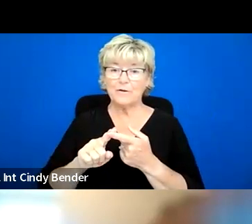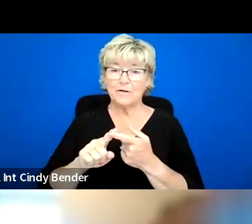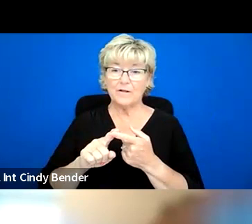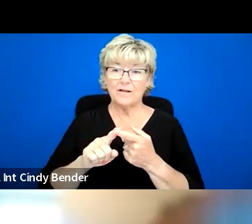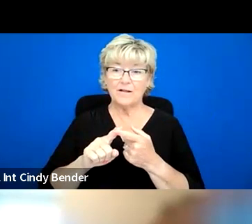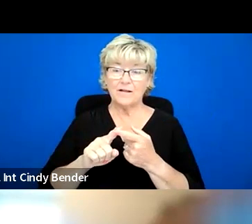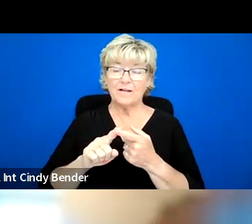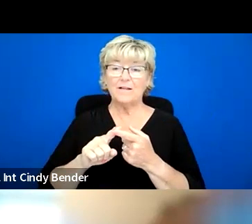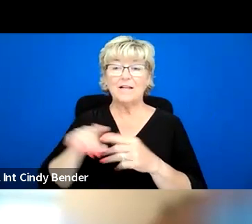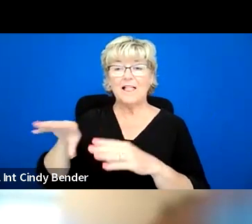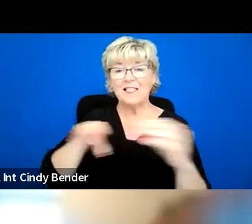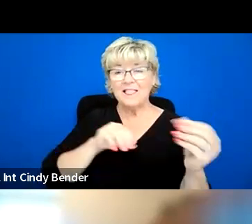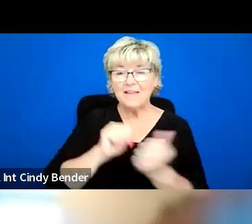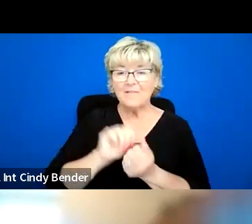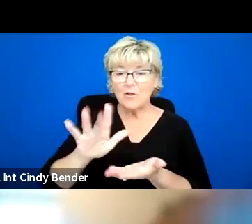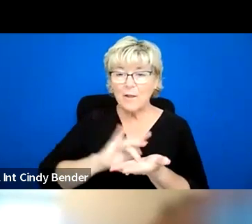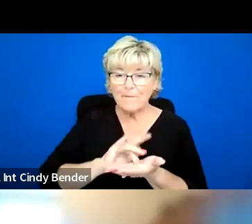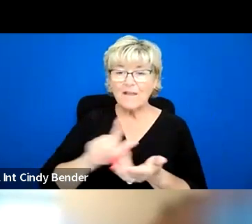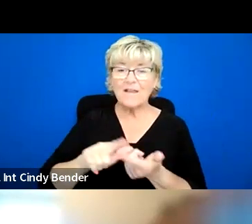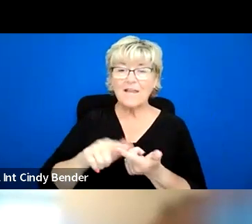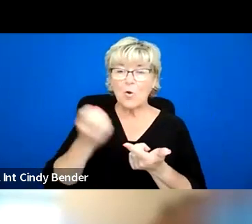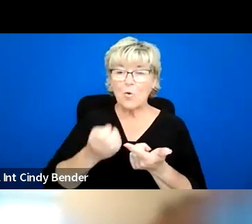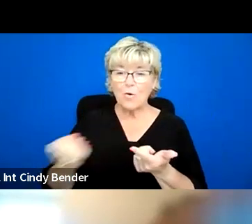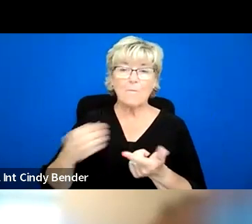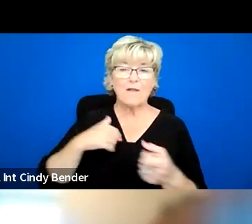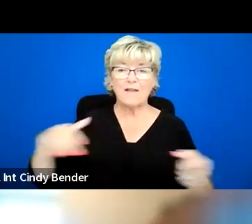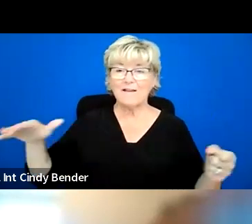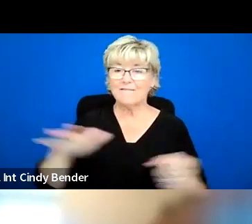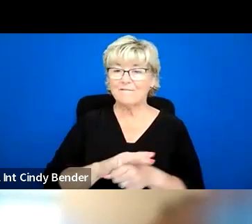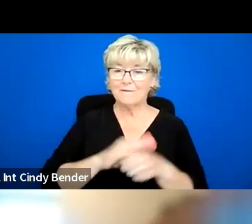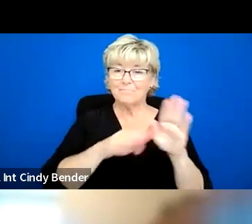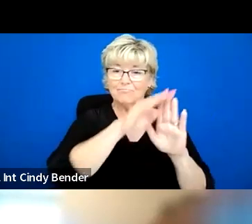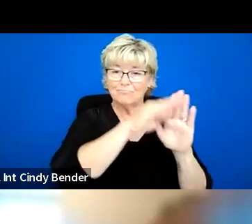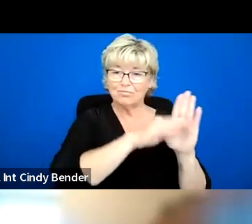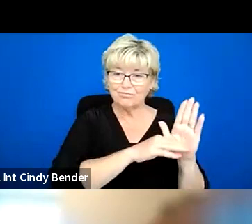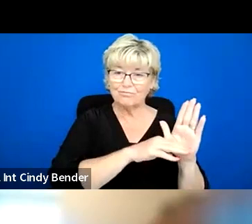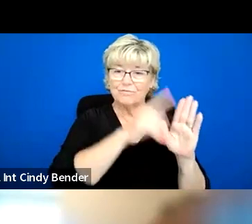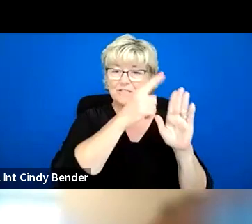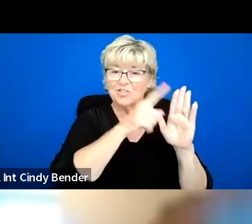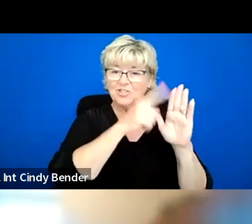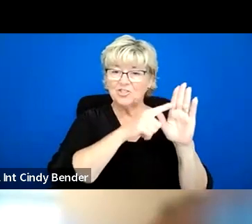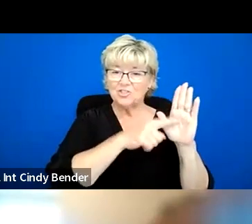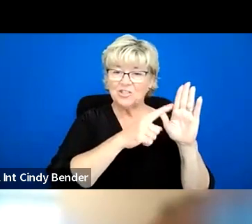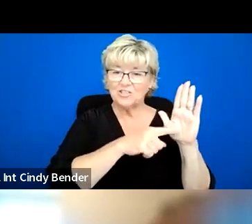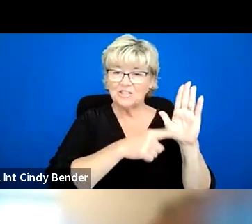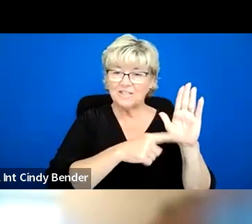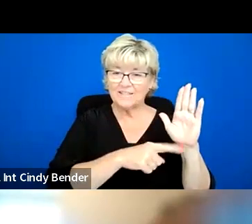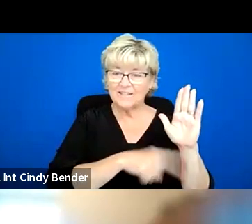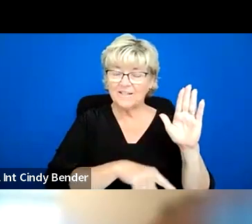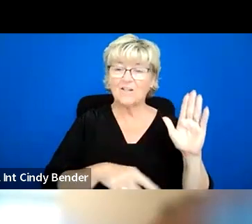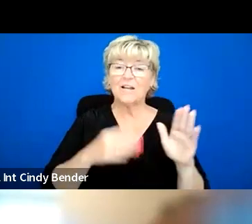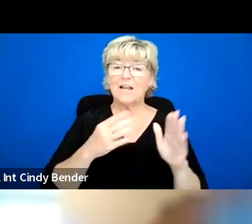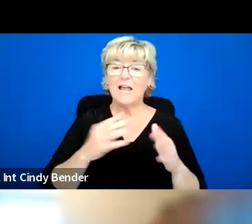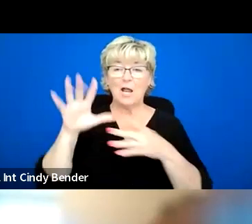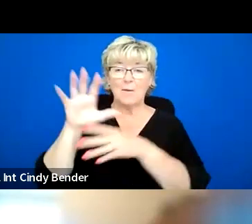your medications, with your equipment. You need to have a full, robust list. You need to check that list. You need to rehearse